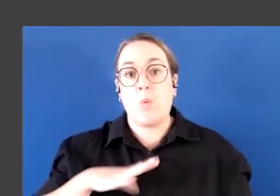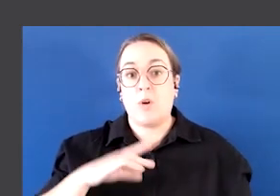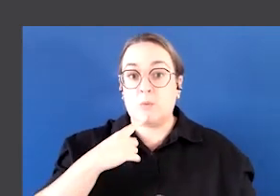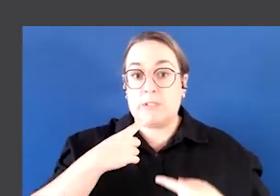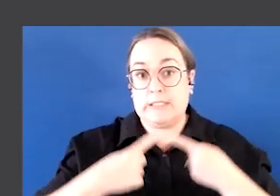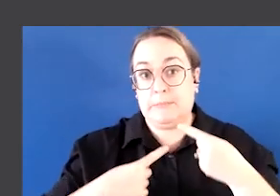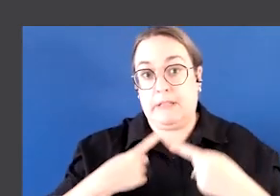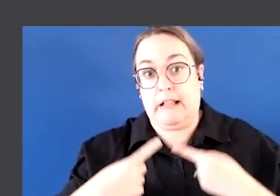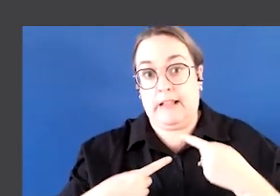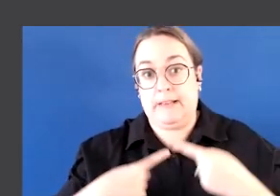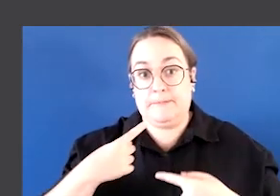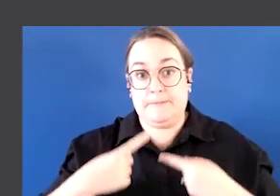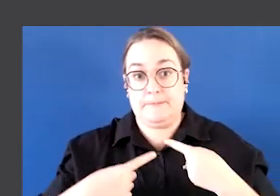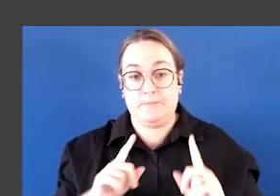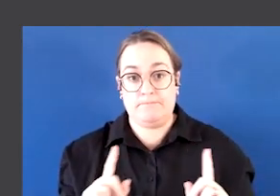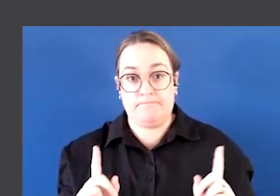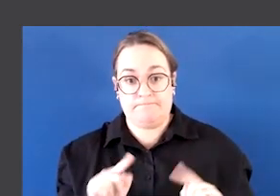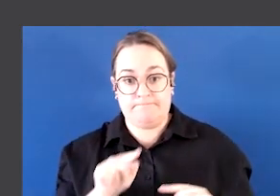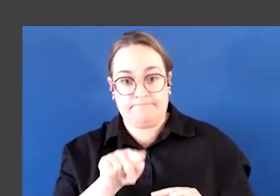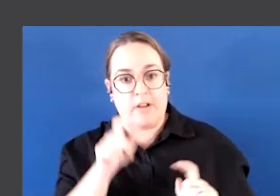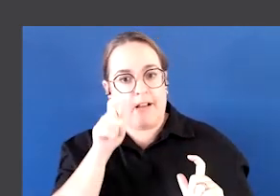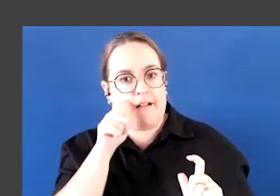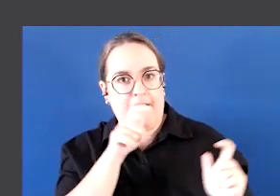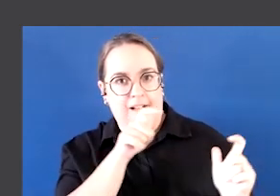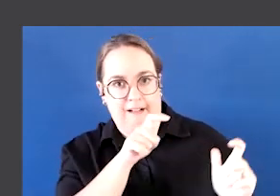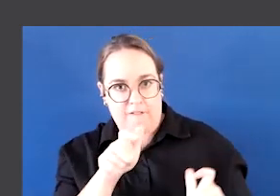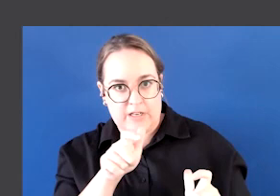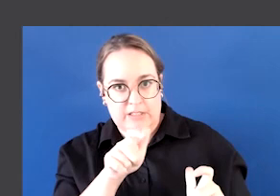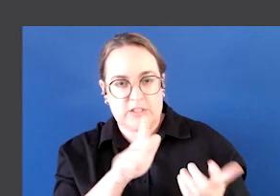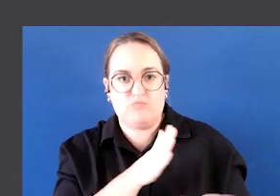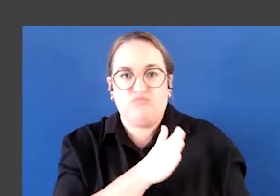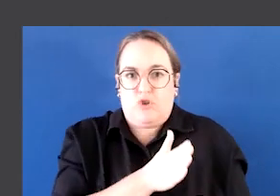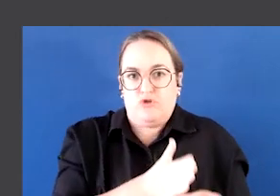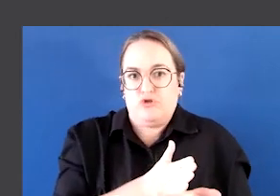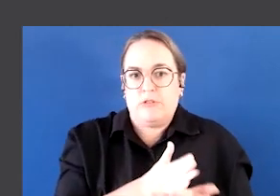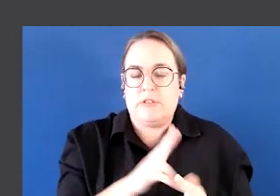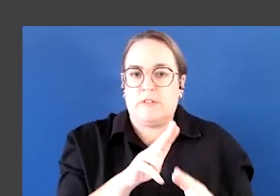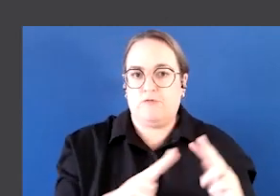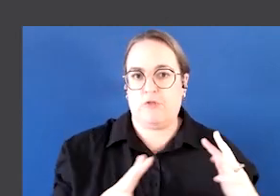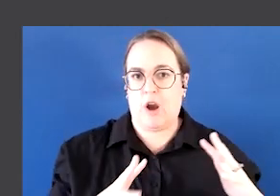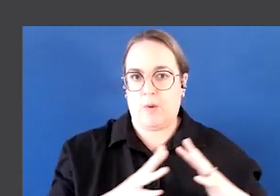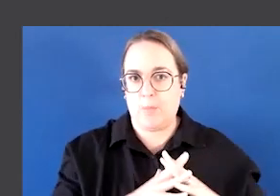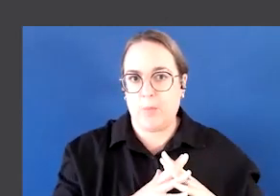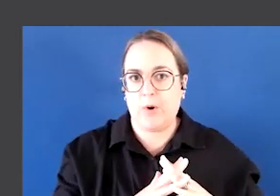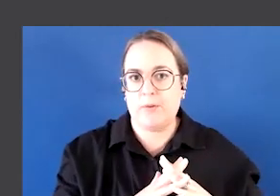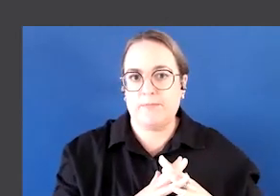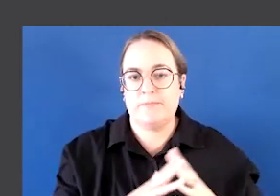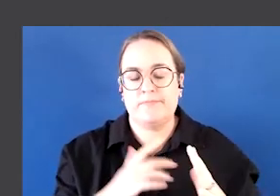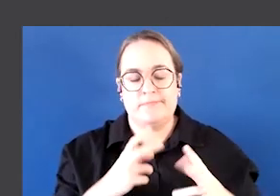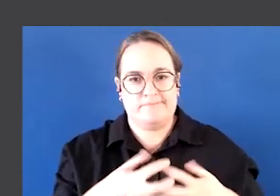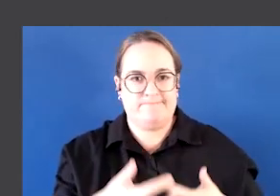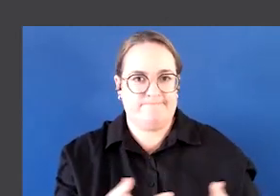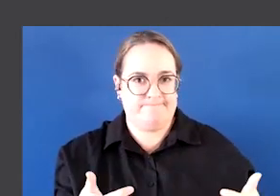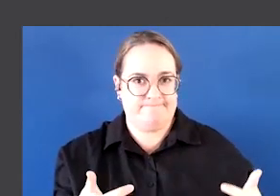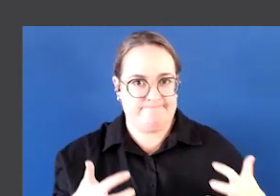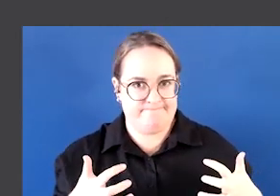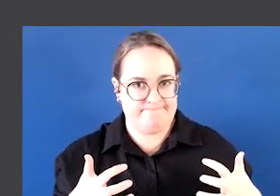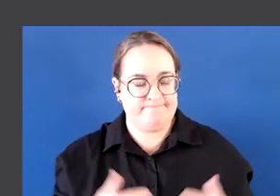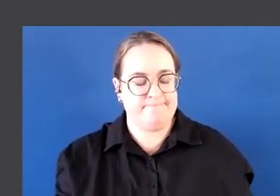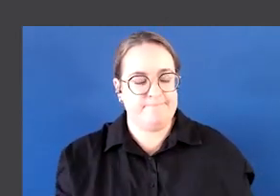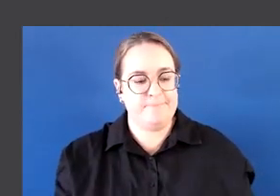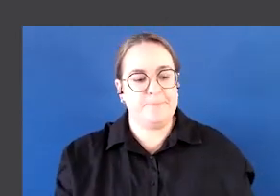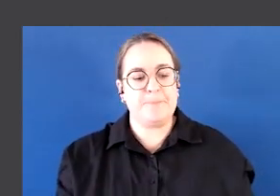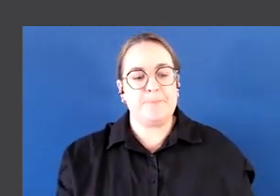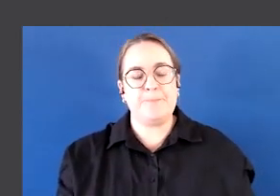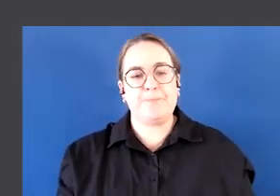I wanted to touch upon the next slide, which was around the governance and assurance frameworks for procurement